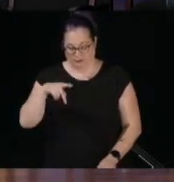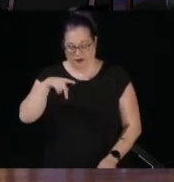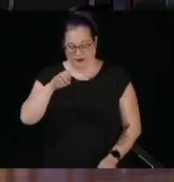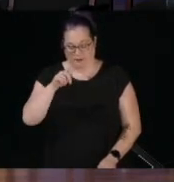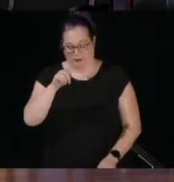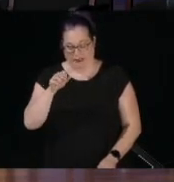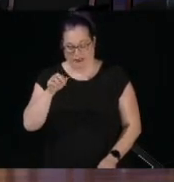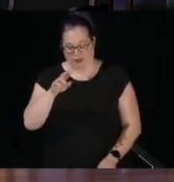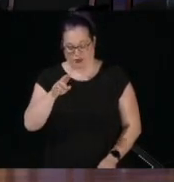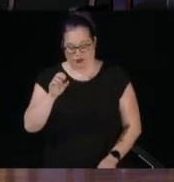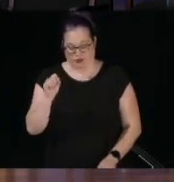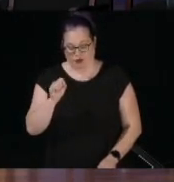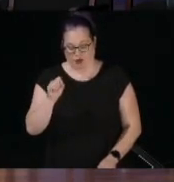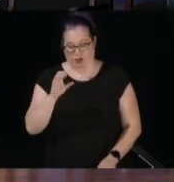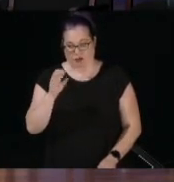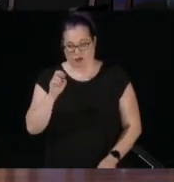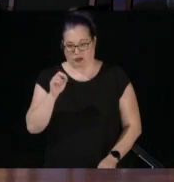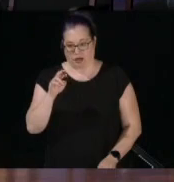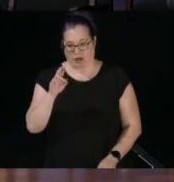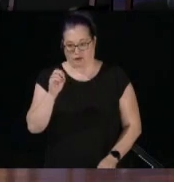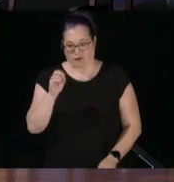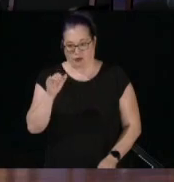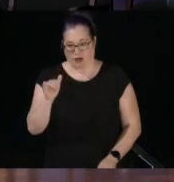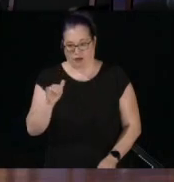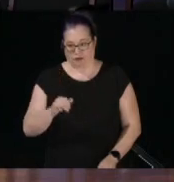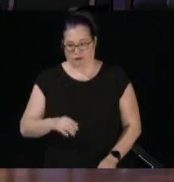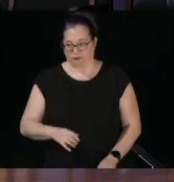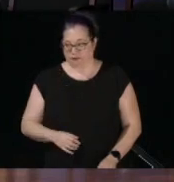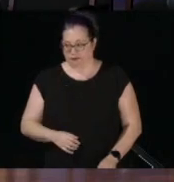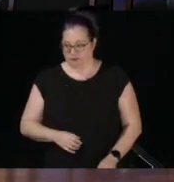Peter Sean Conroy.